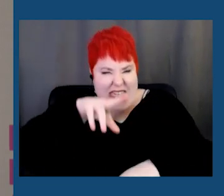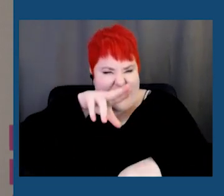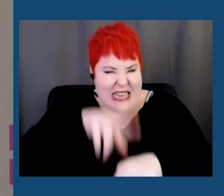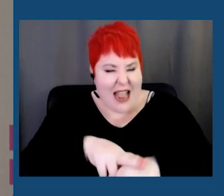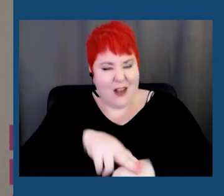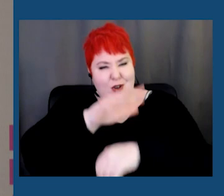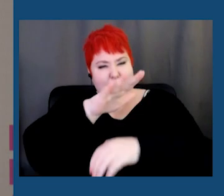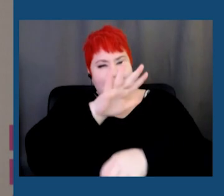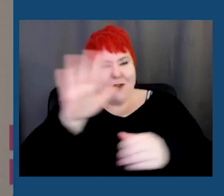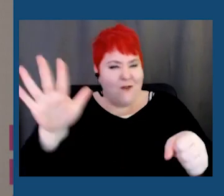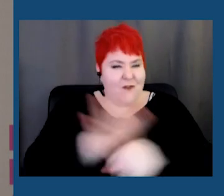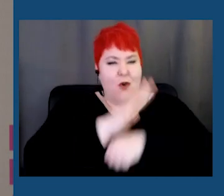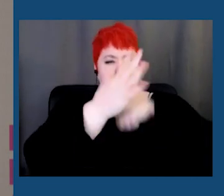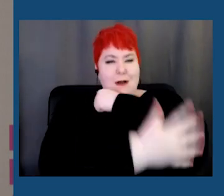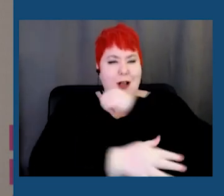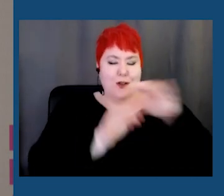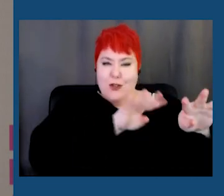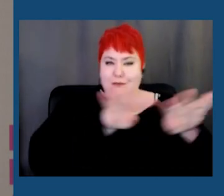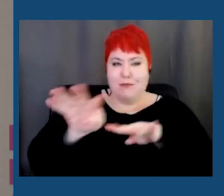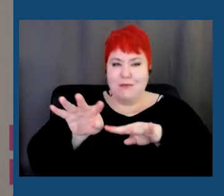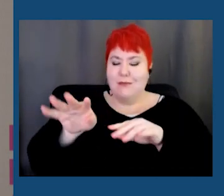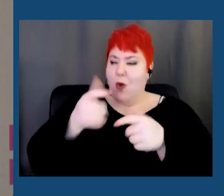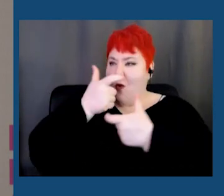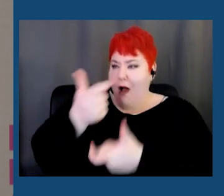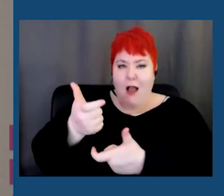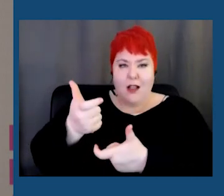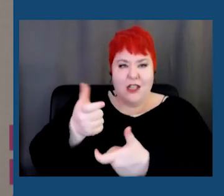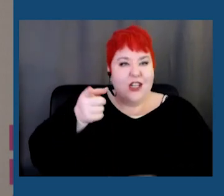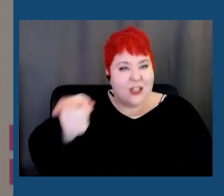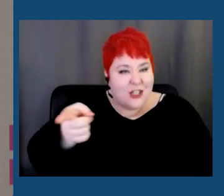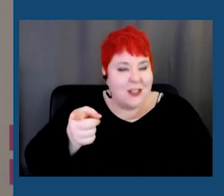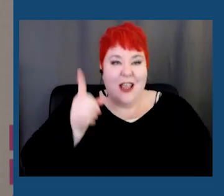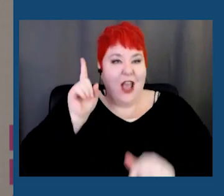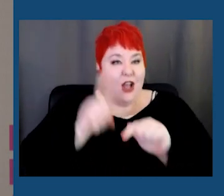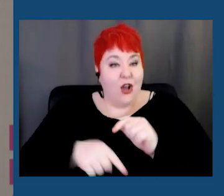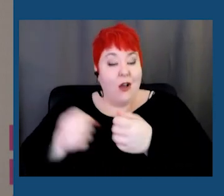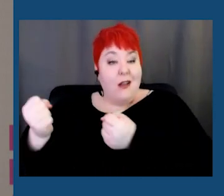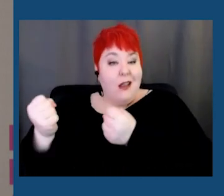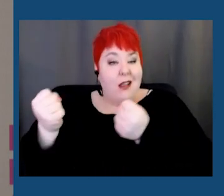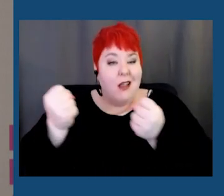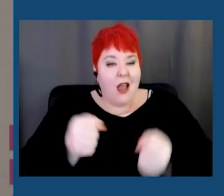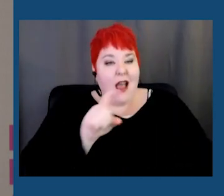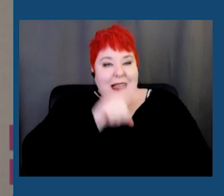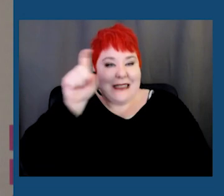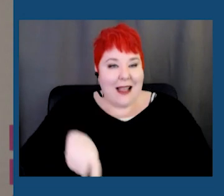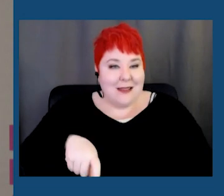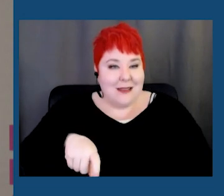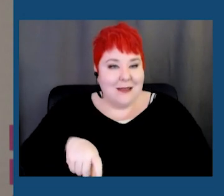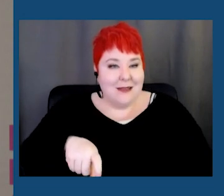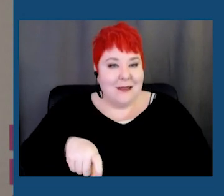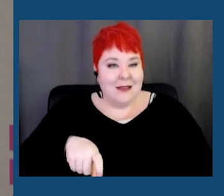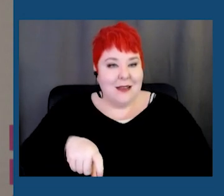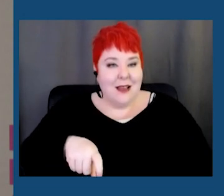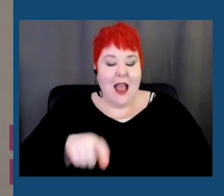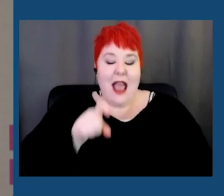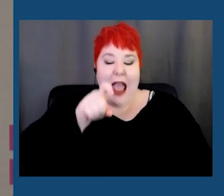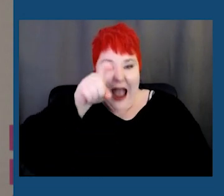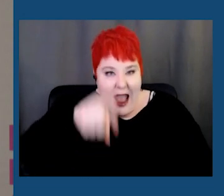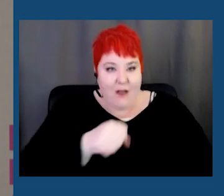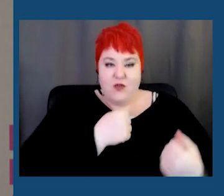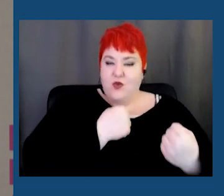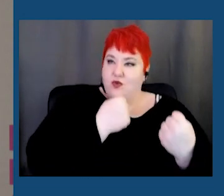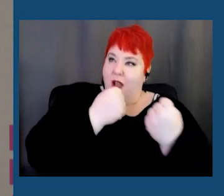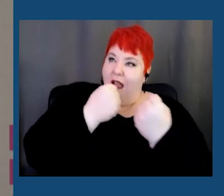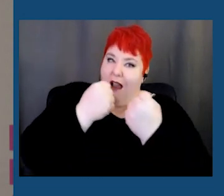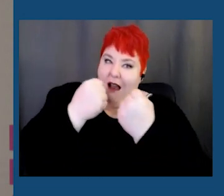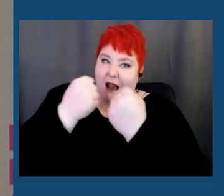was abhorrent to me, that she was driven from her own state of Texas to have to go somewhere else for a right